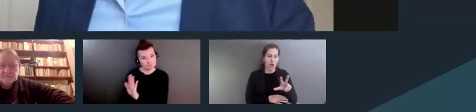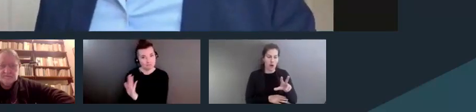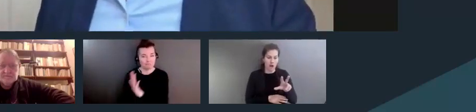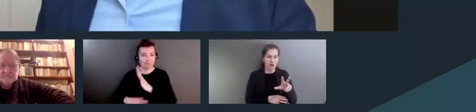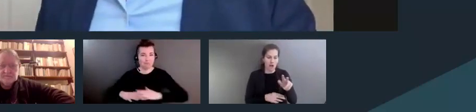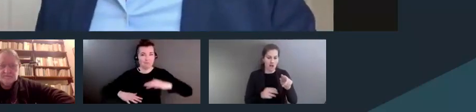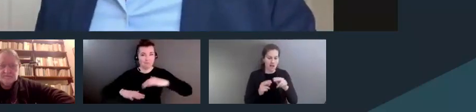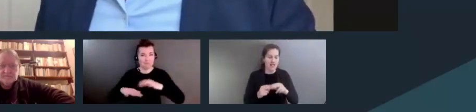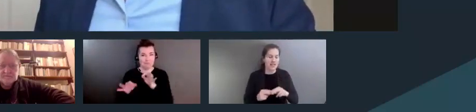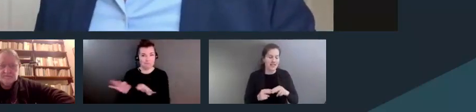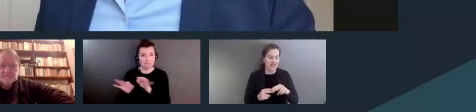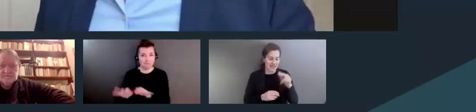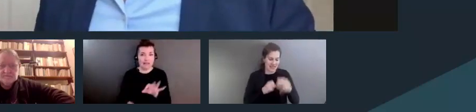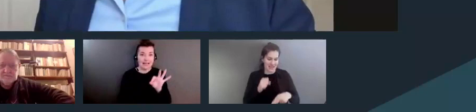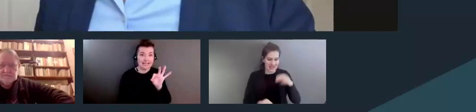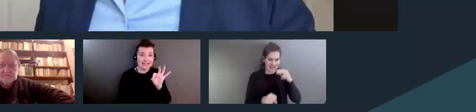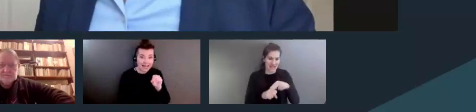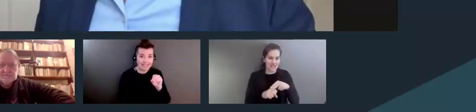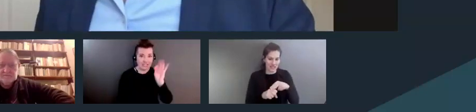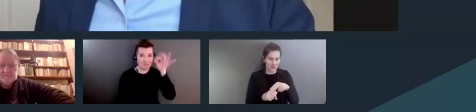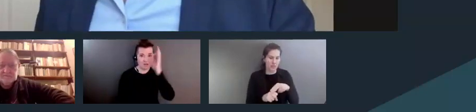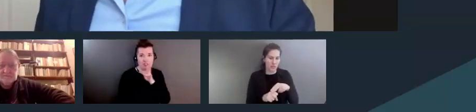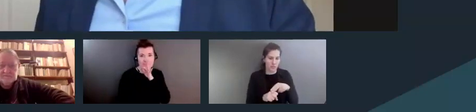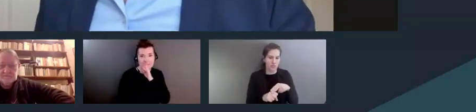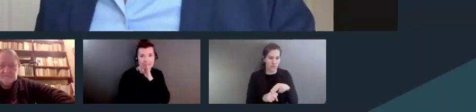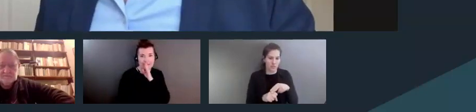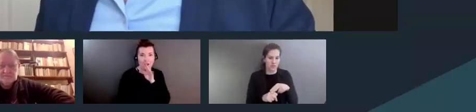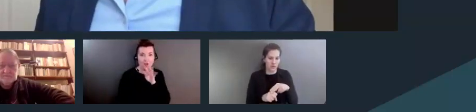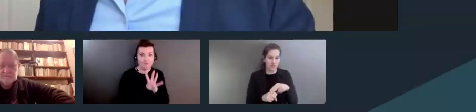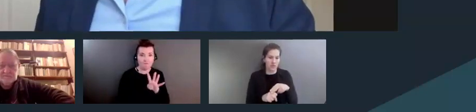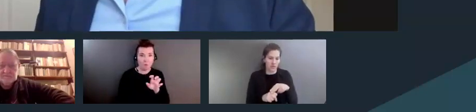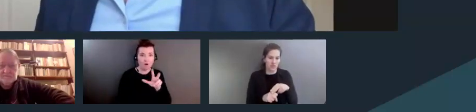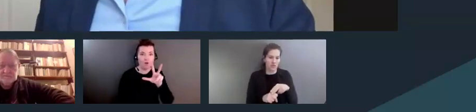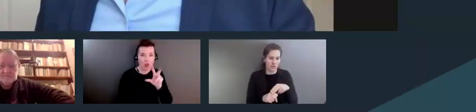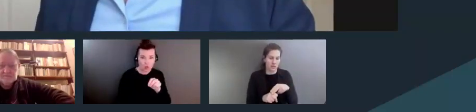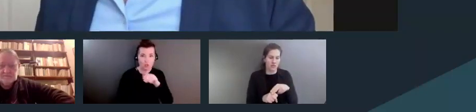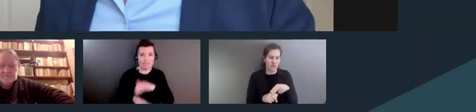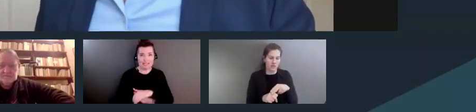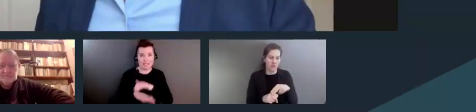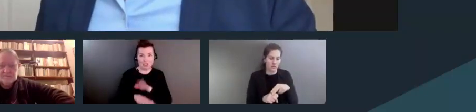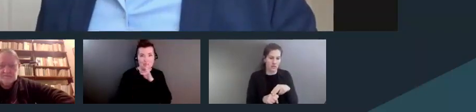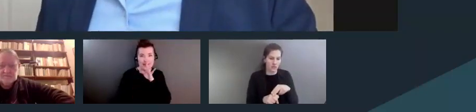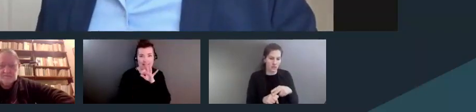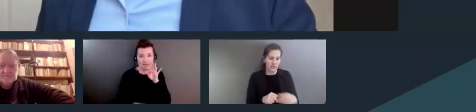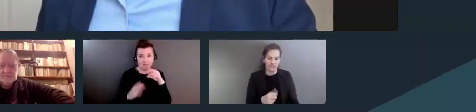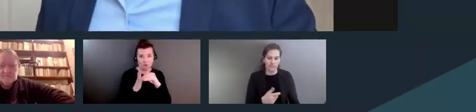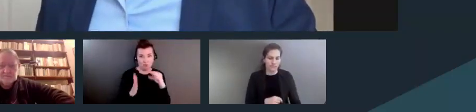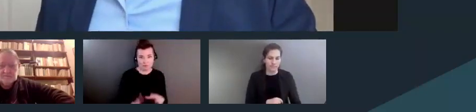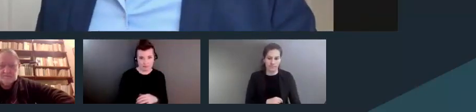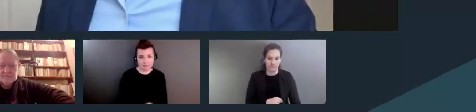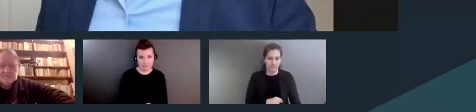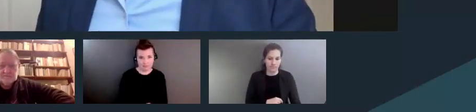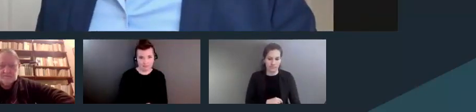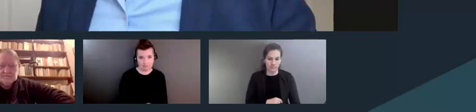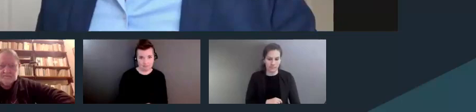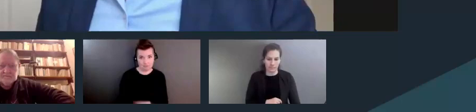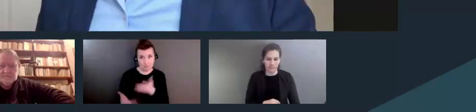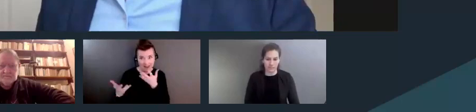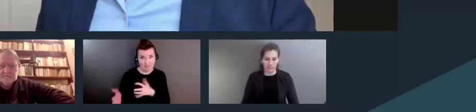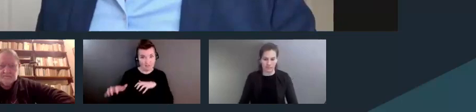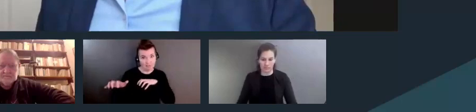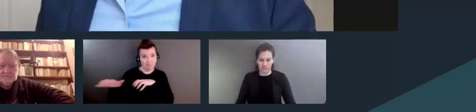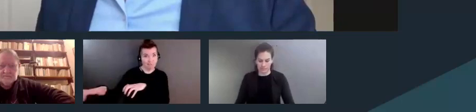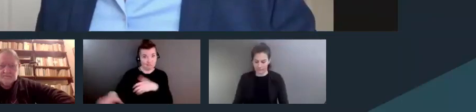90 French-speaking students and about 430 English students. In